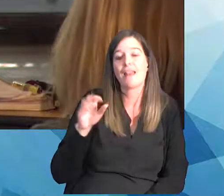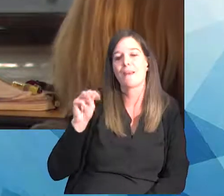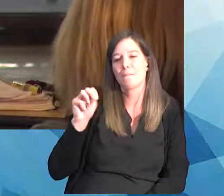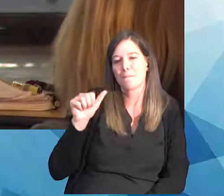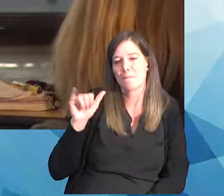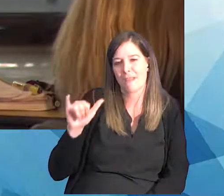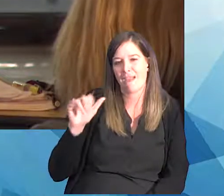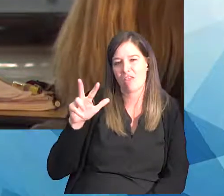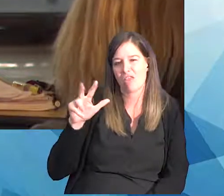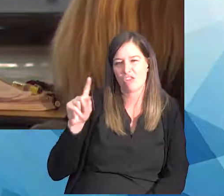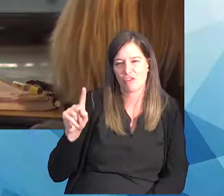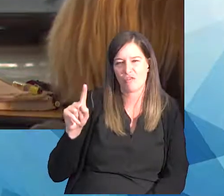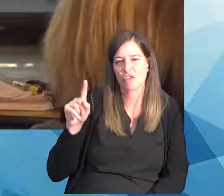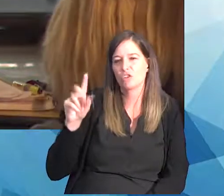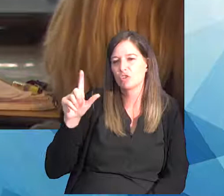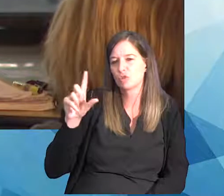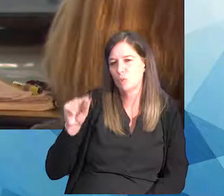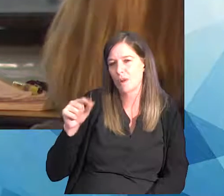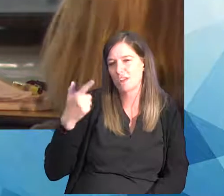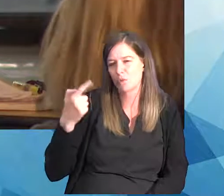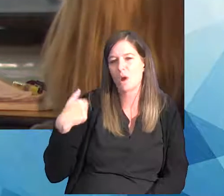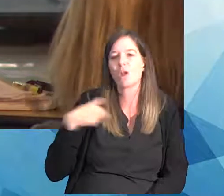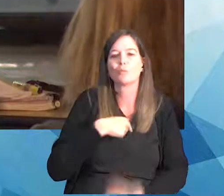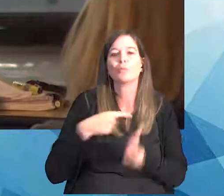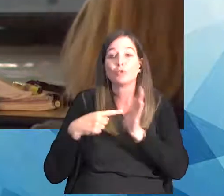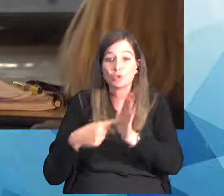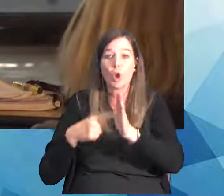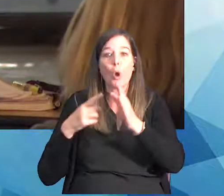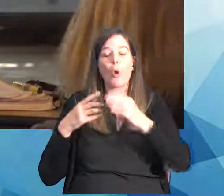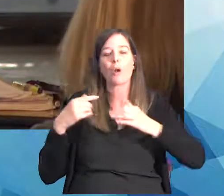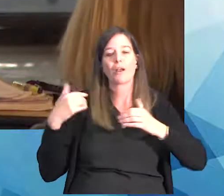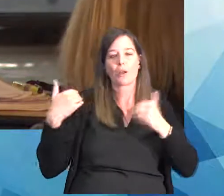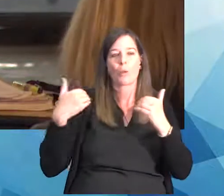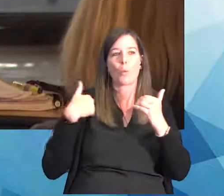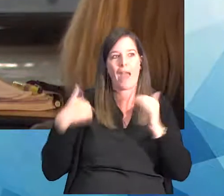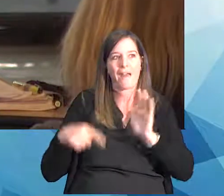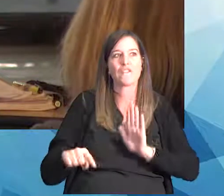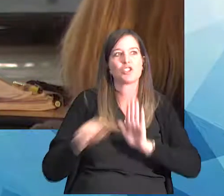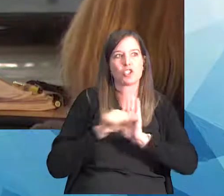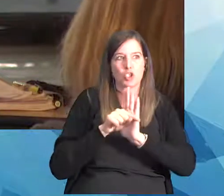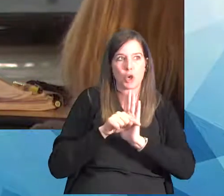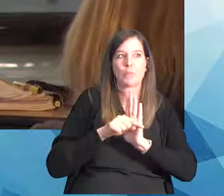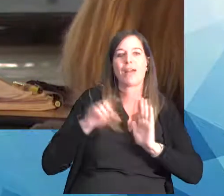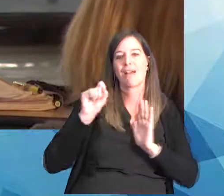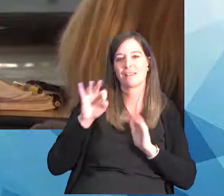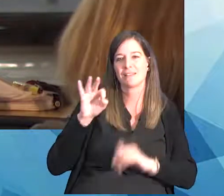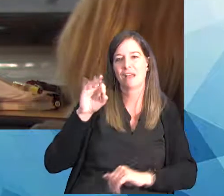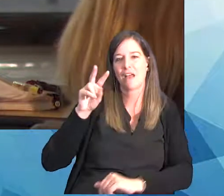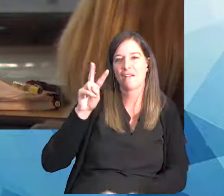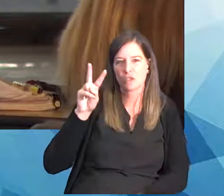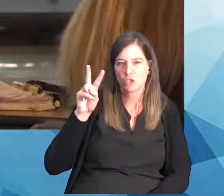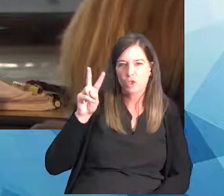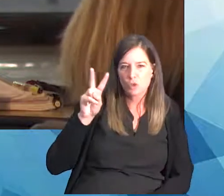a surplus of about $2.1 million when you compare actual revenues of